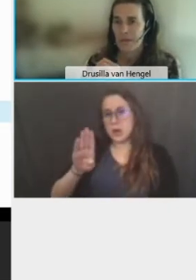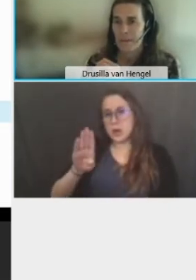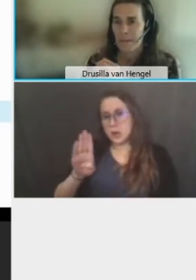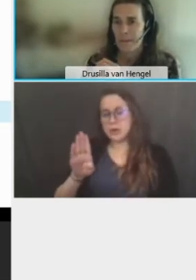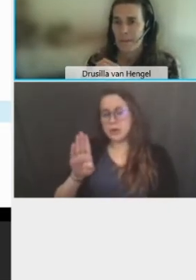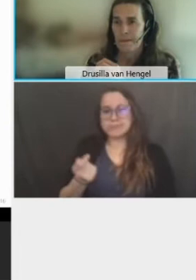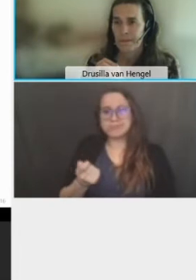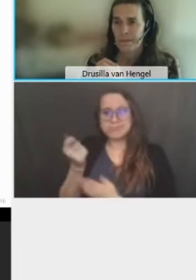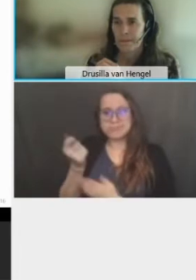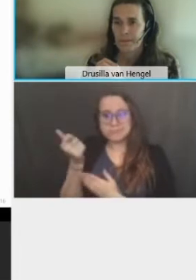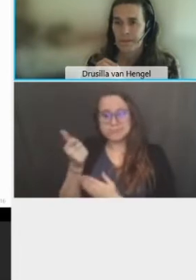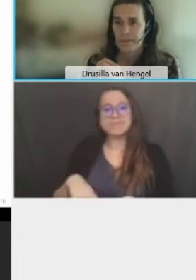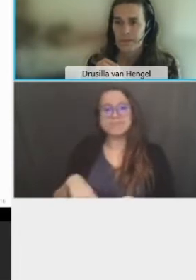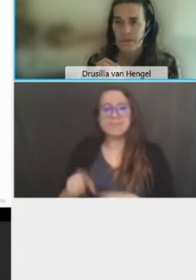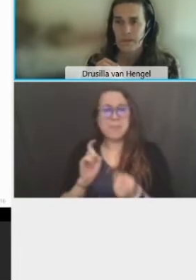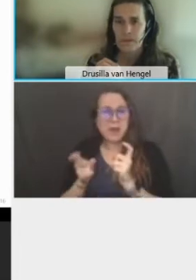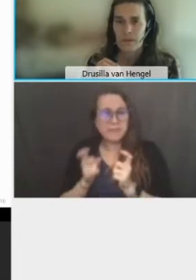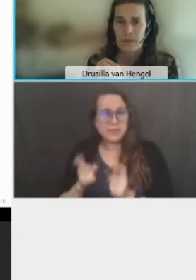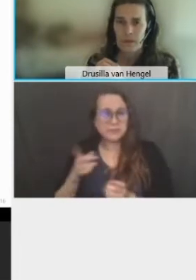modifications.